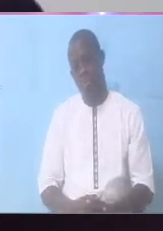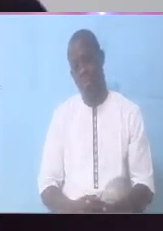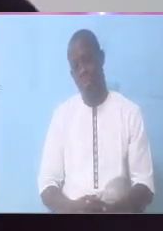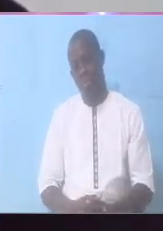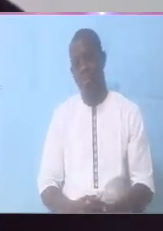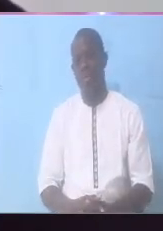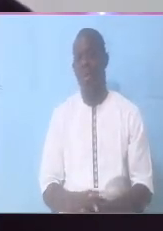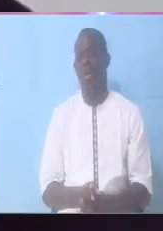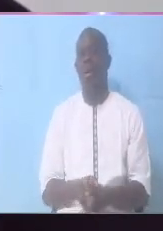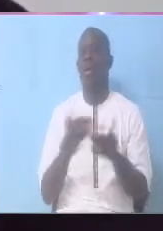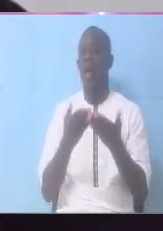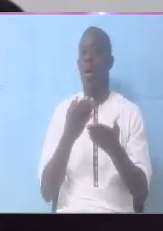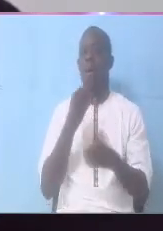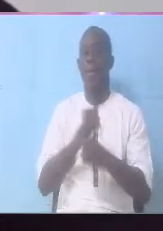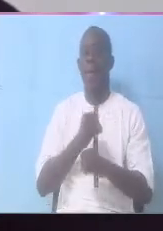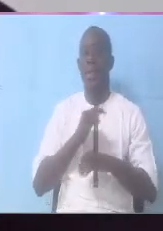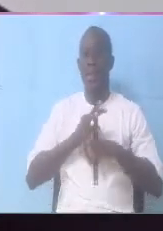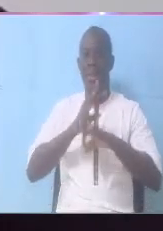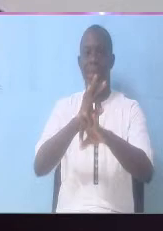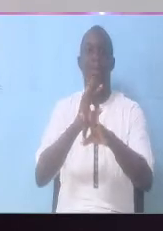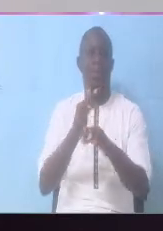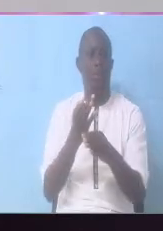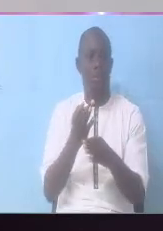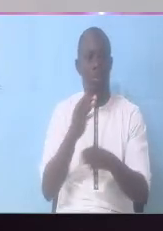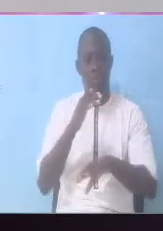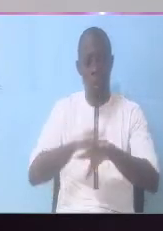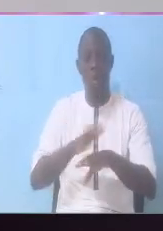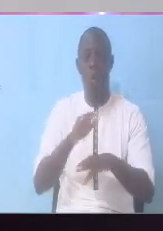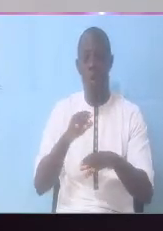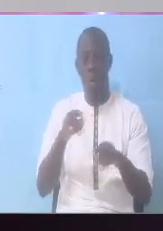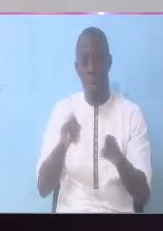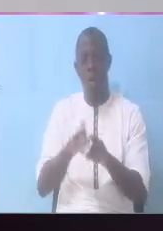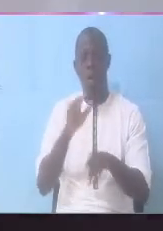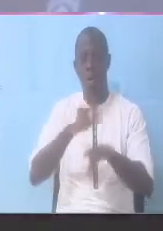So this become very interesting, even to me, to be honest.